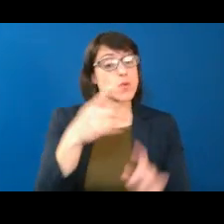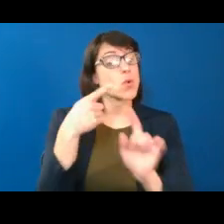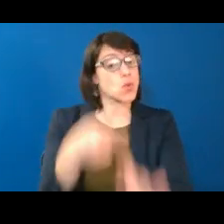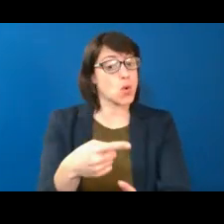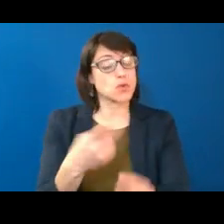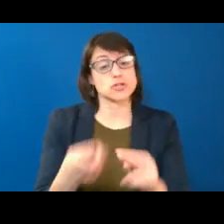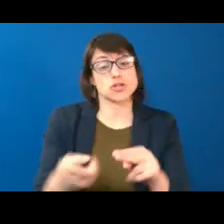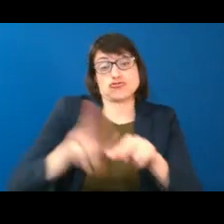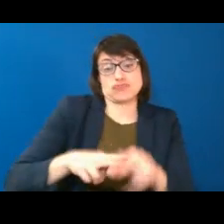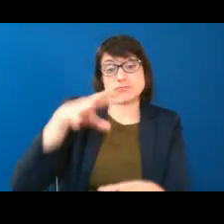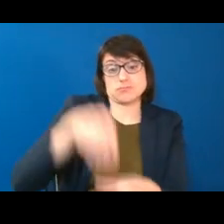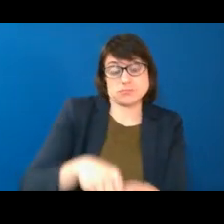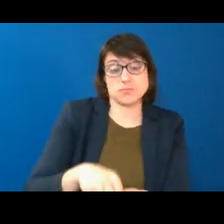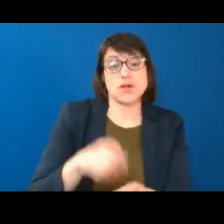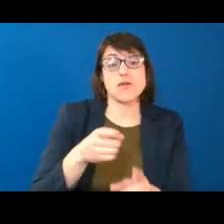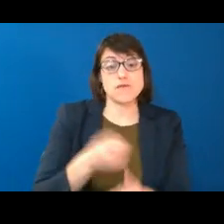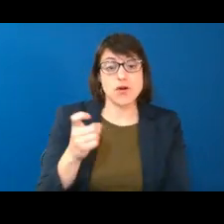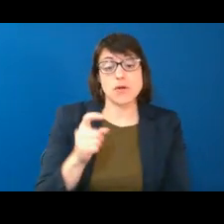was wondering if you